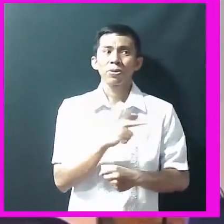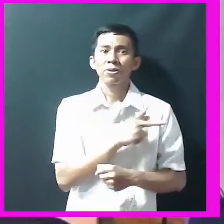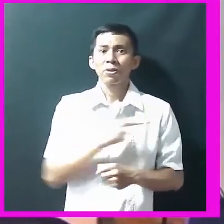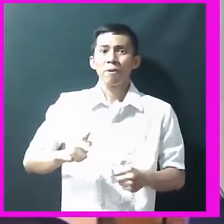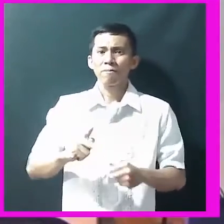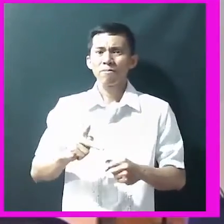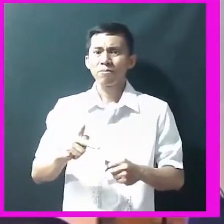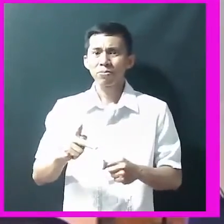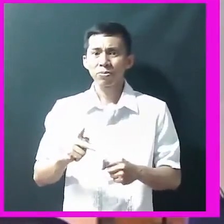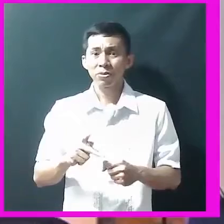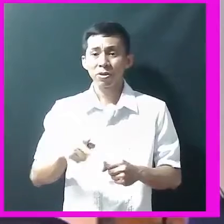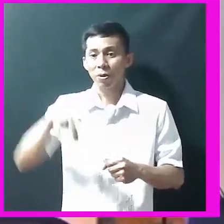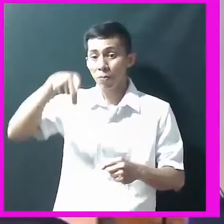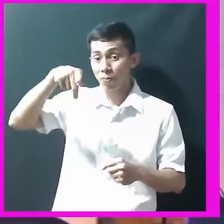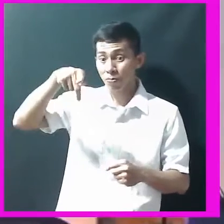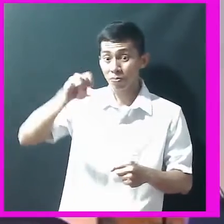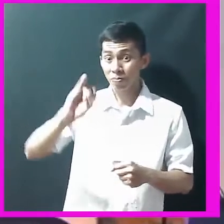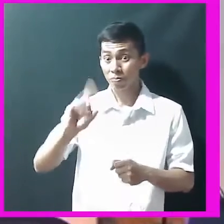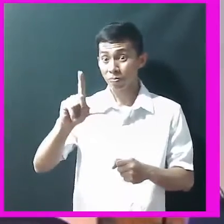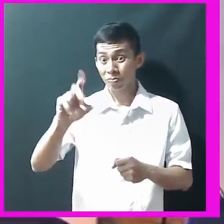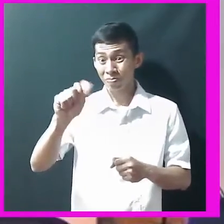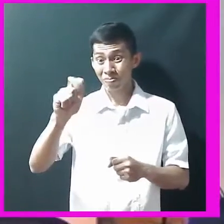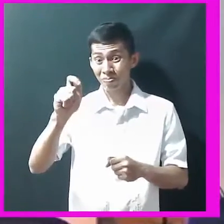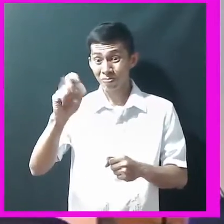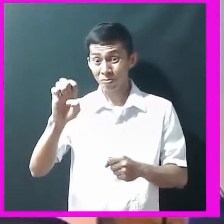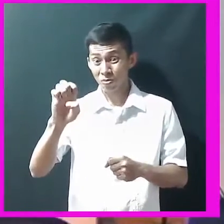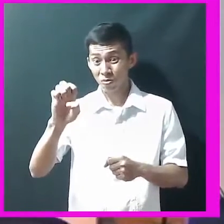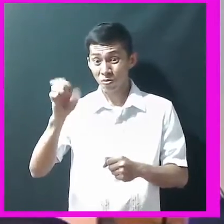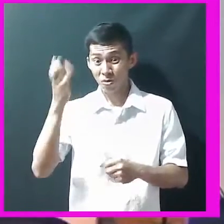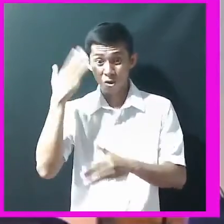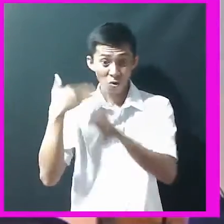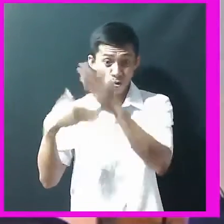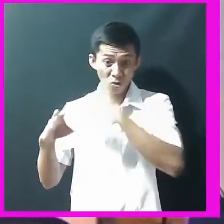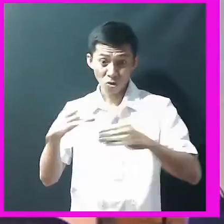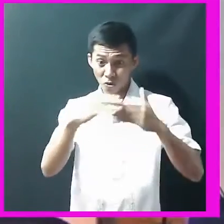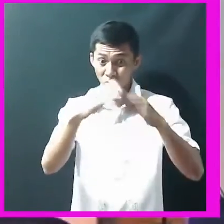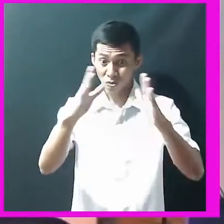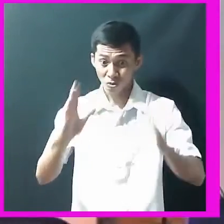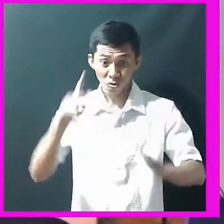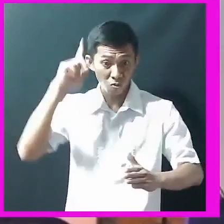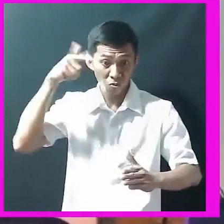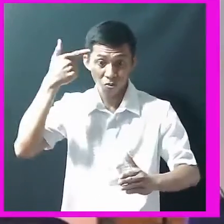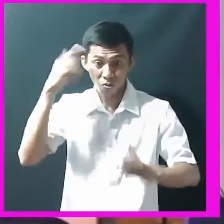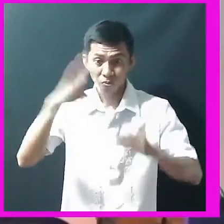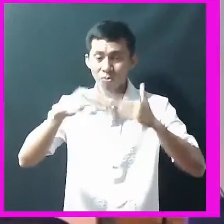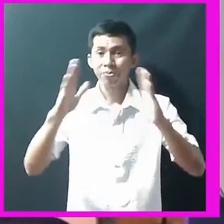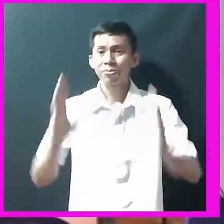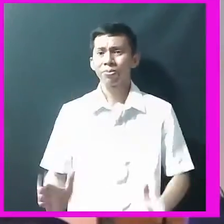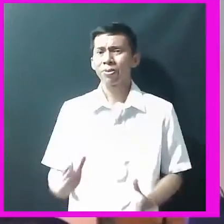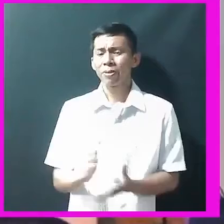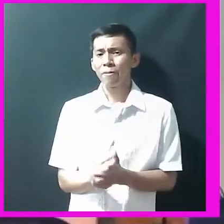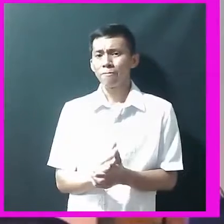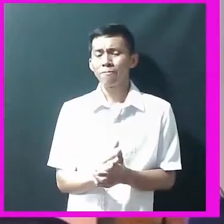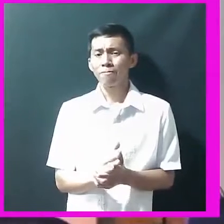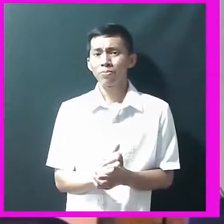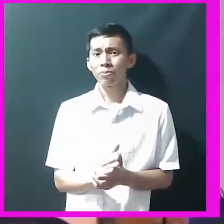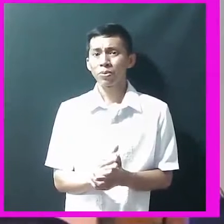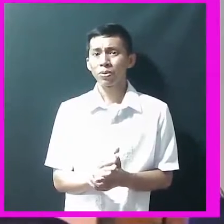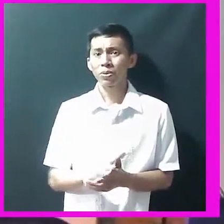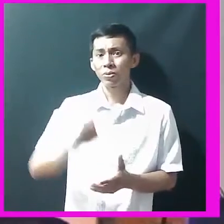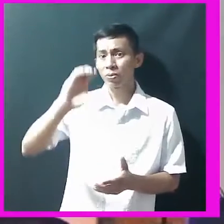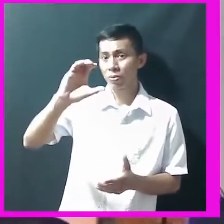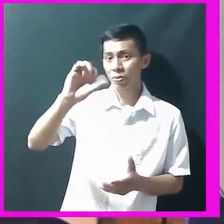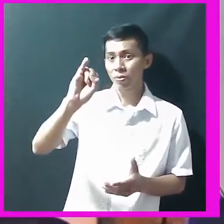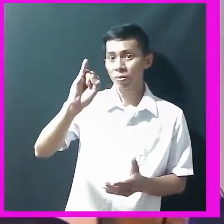judge, Pilate. The prosecutors, Caiaphas, the high priest. By the way, Caiaphas